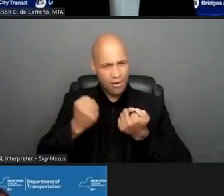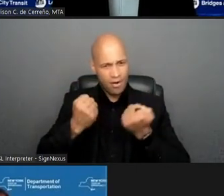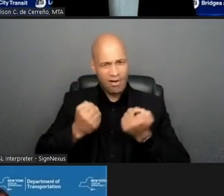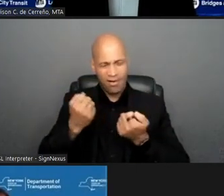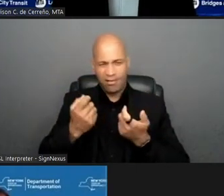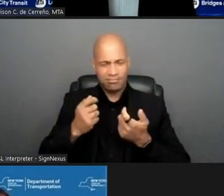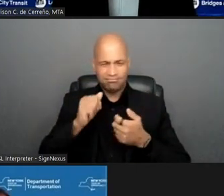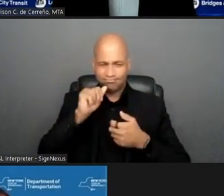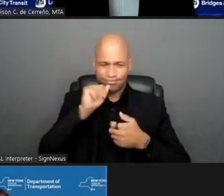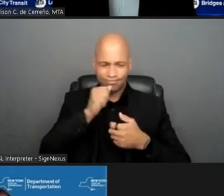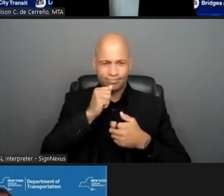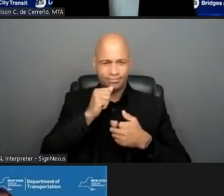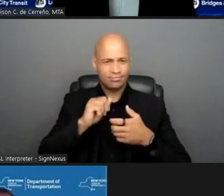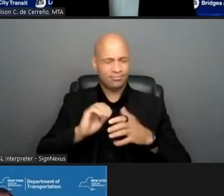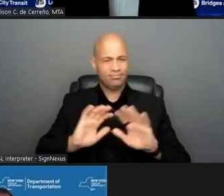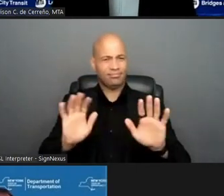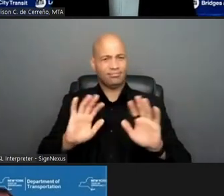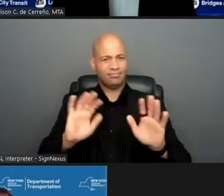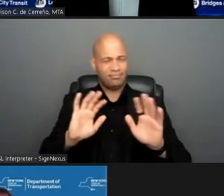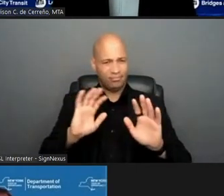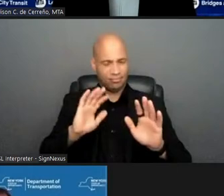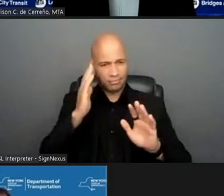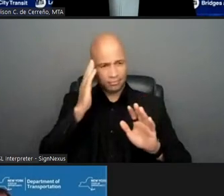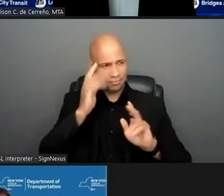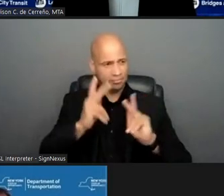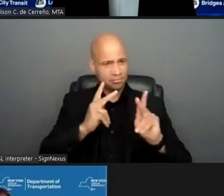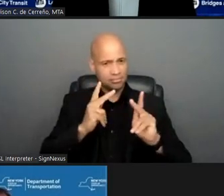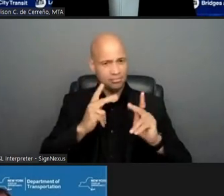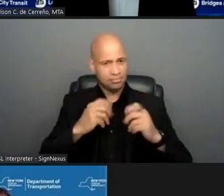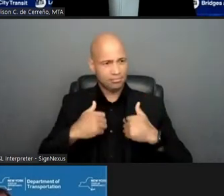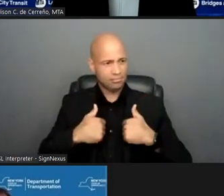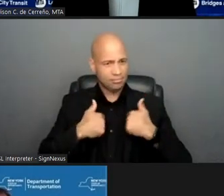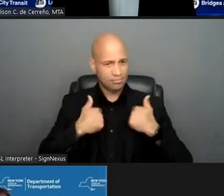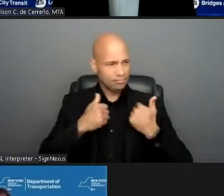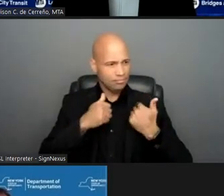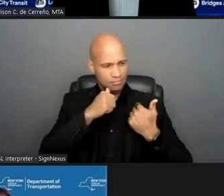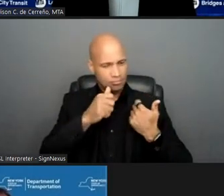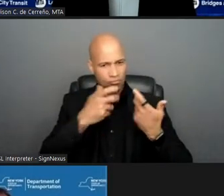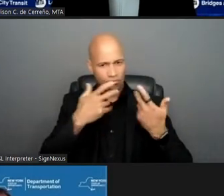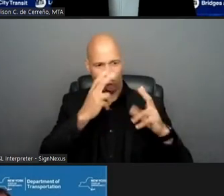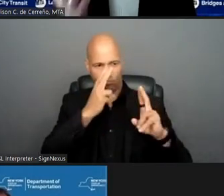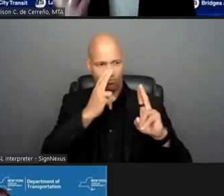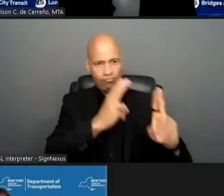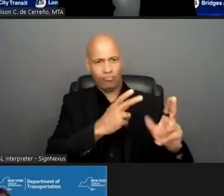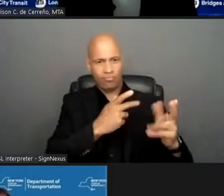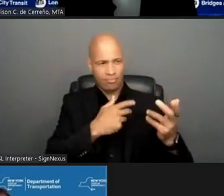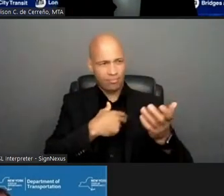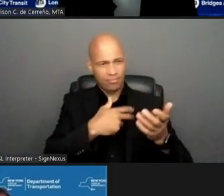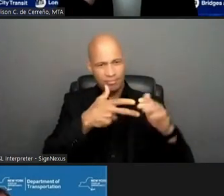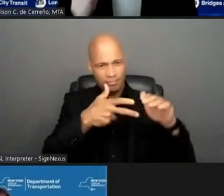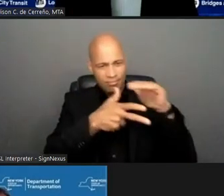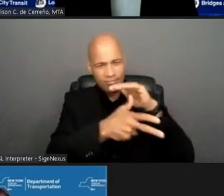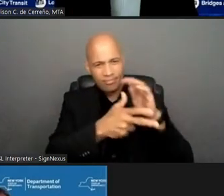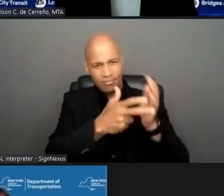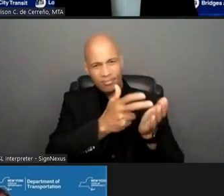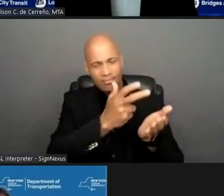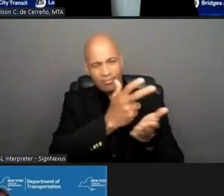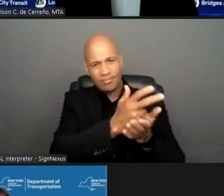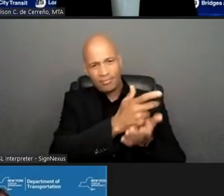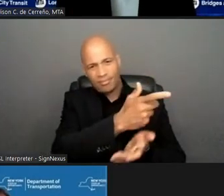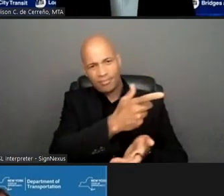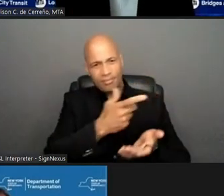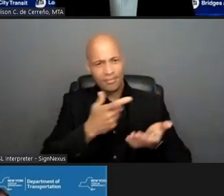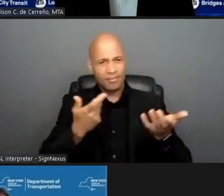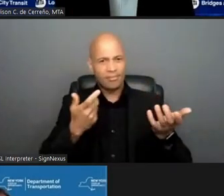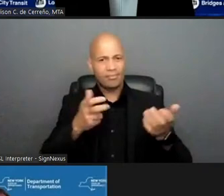I know the people who have cars in our neighborhood and they're not privileged people they would have a garage if so there's Community people who deal with the ultraside